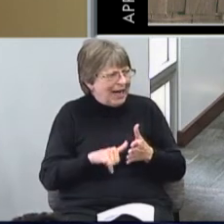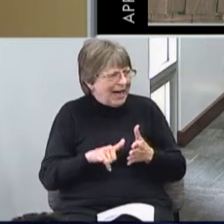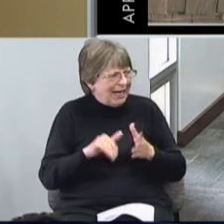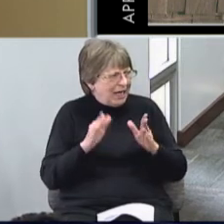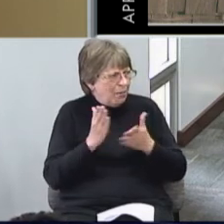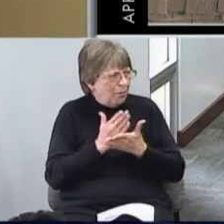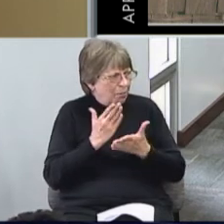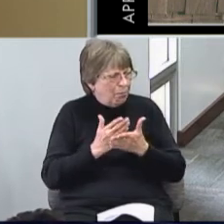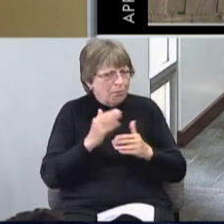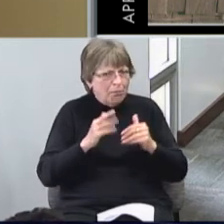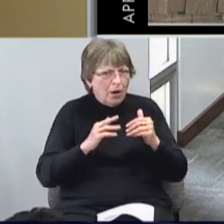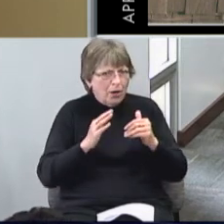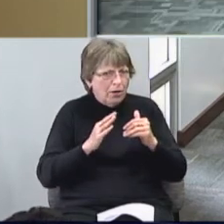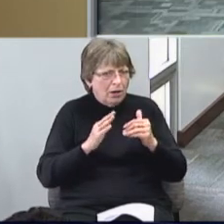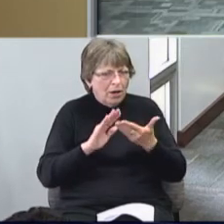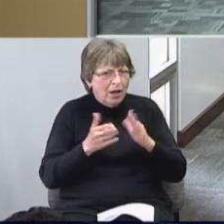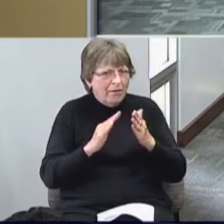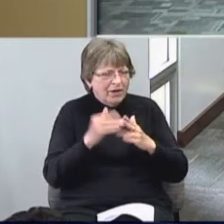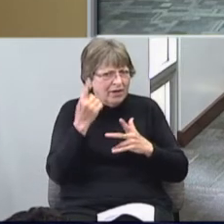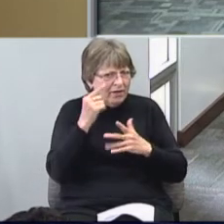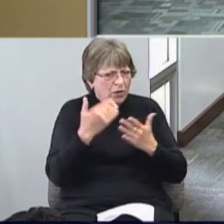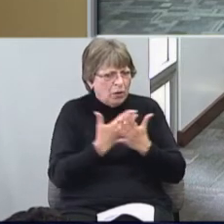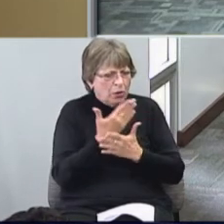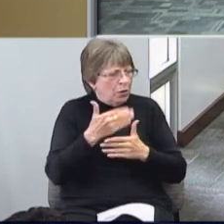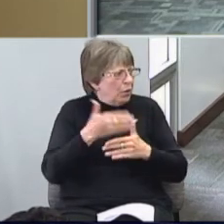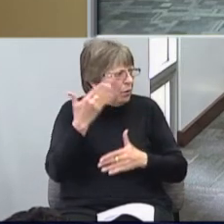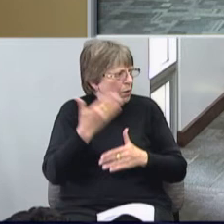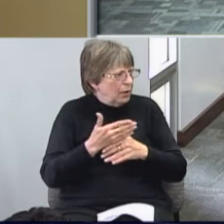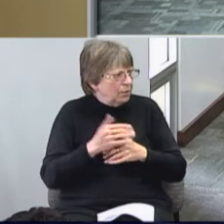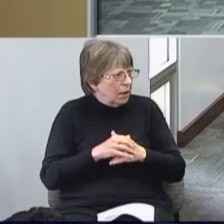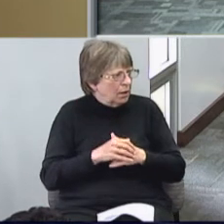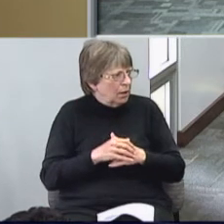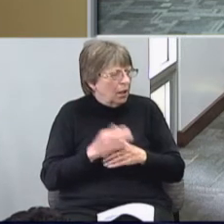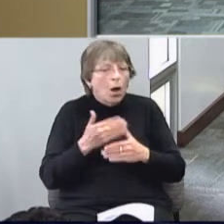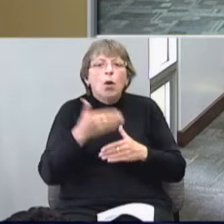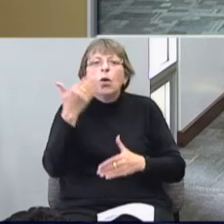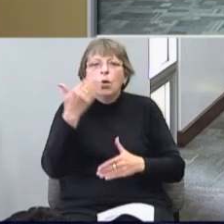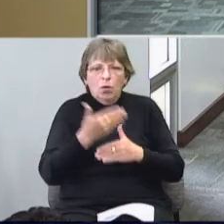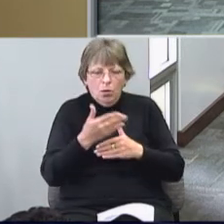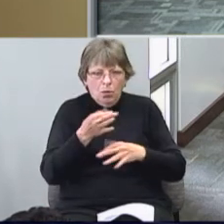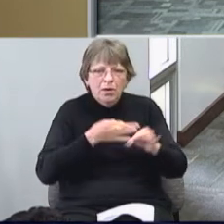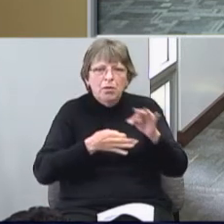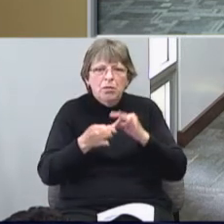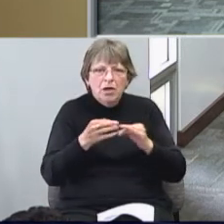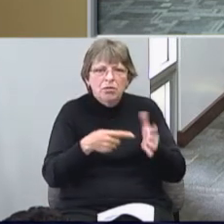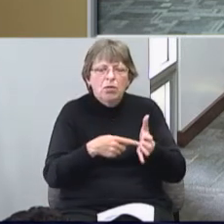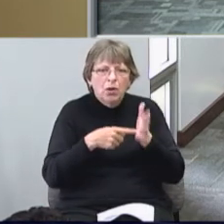windows? Yes. Yeah. Okay, Yeah. that's what I thought. Window replacements require a permit. Okay, thank Yeah.